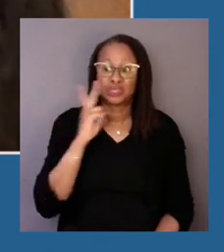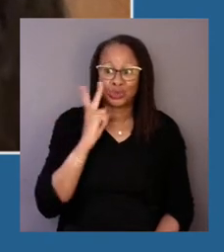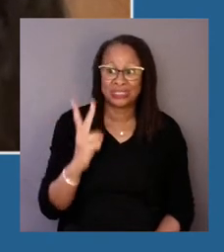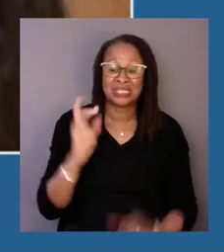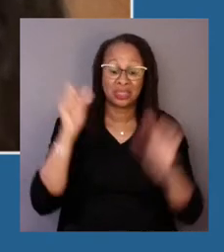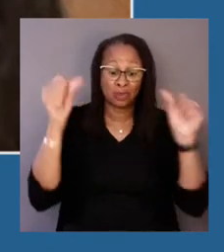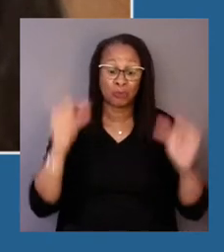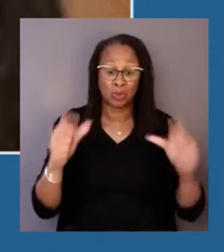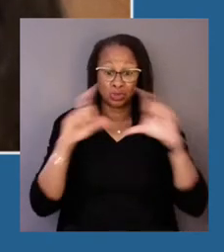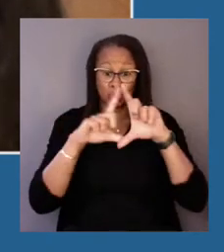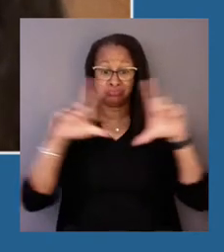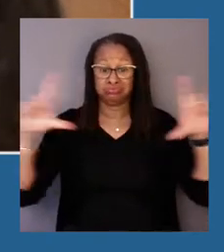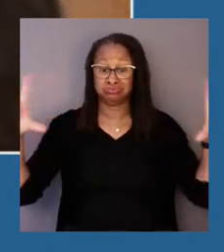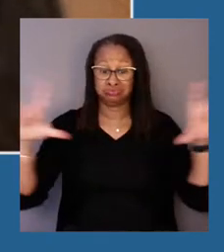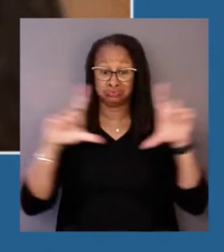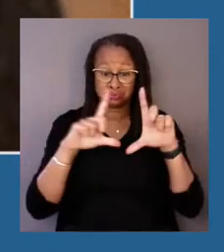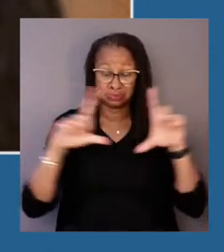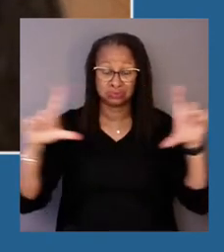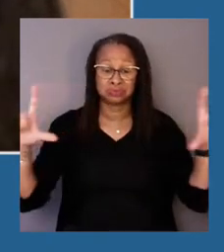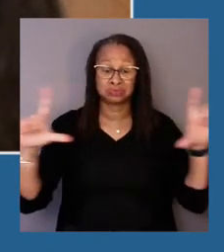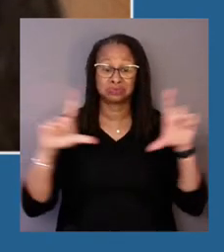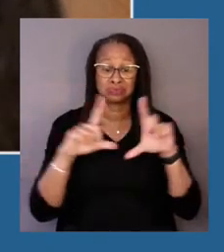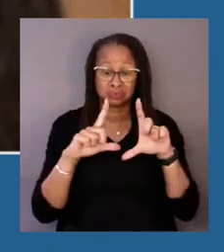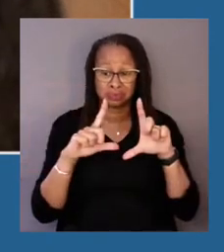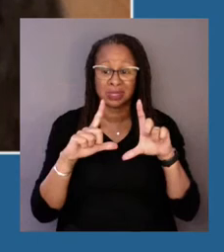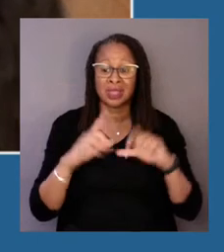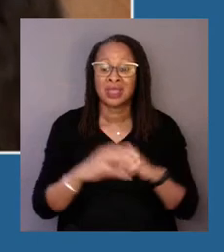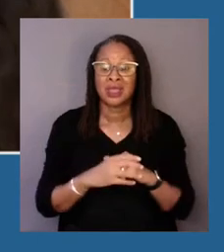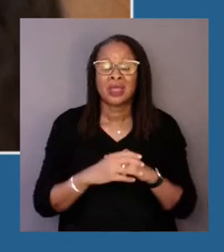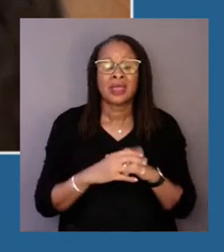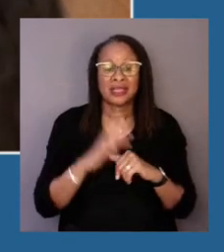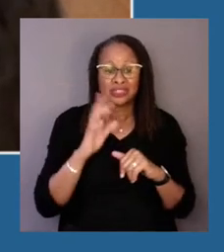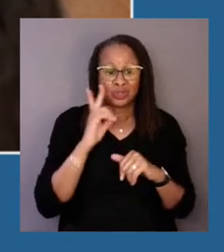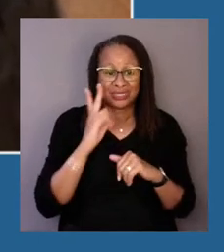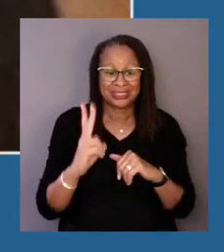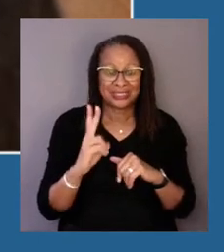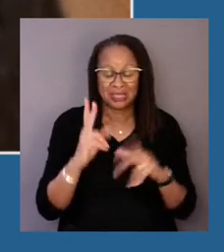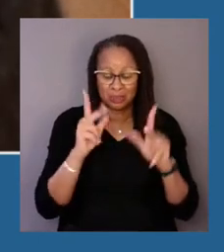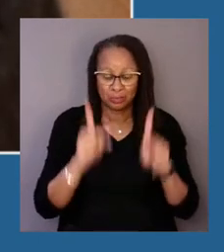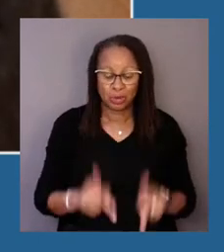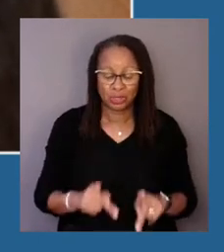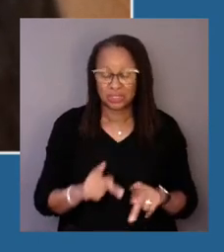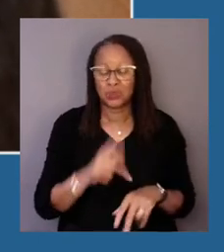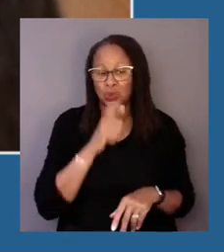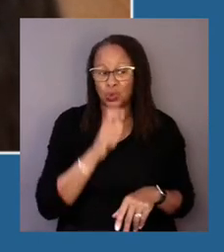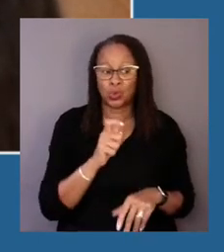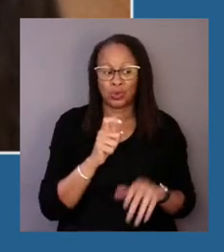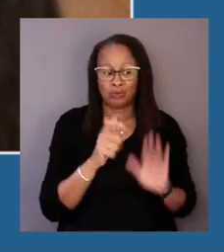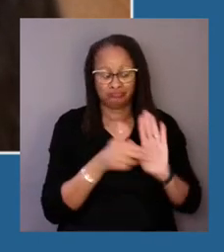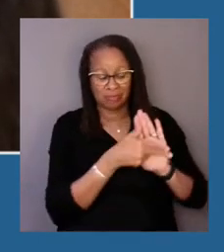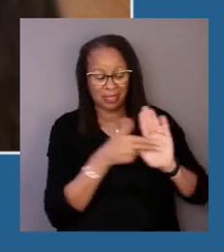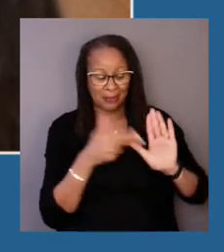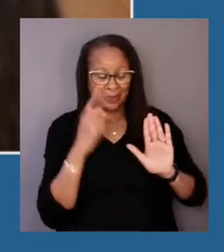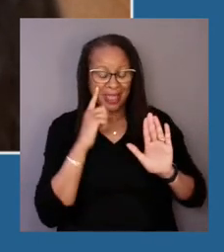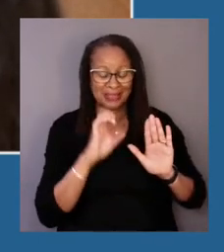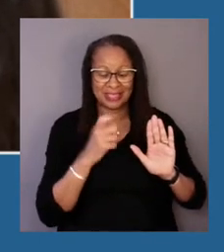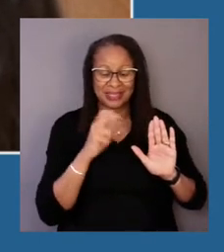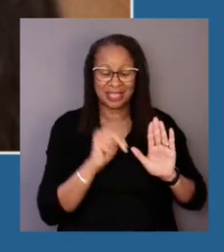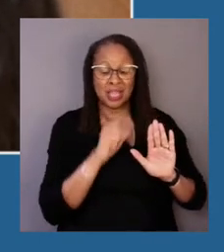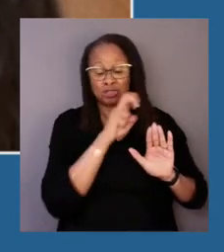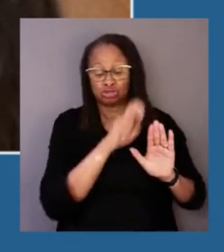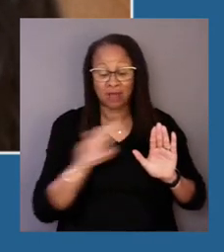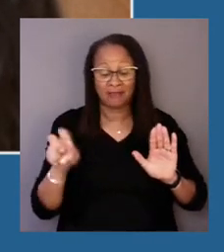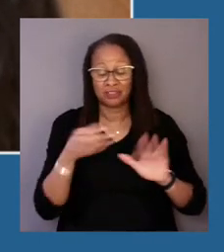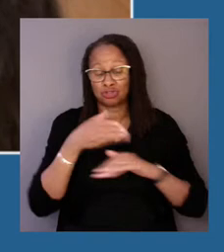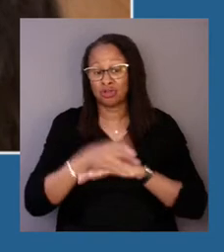how the human personifying, the character personifying Exxon travels across the disinformation,